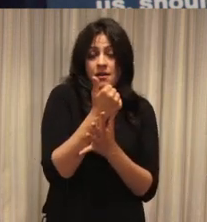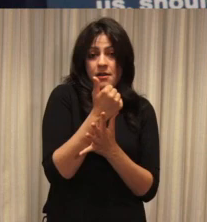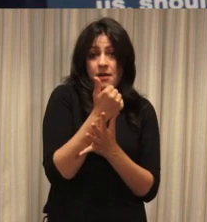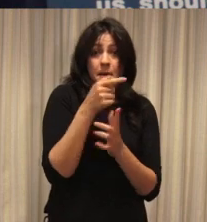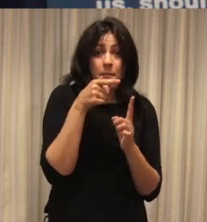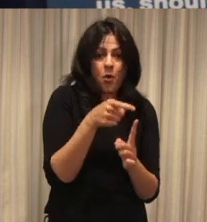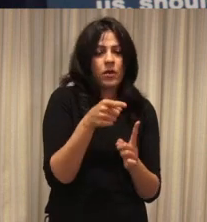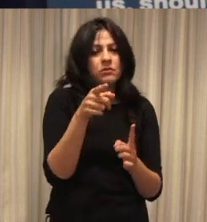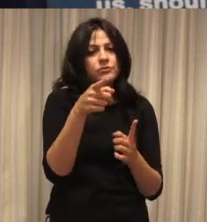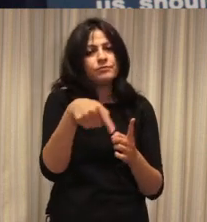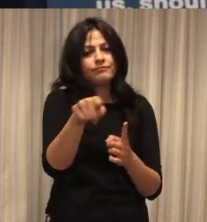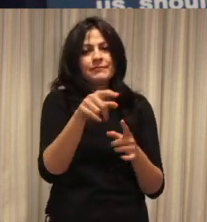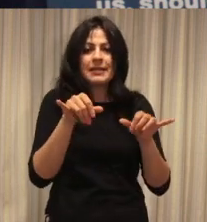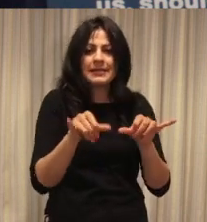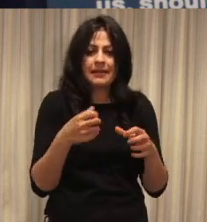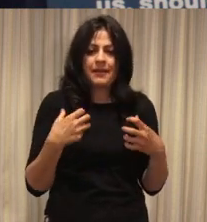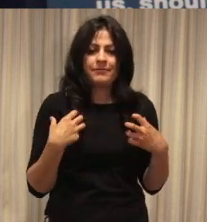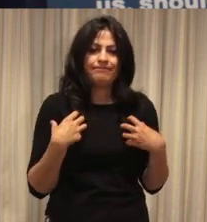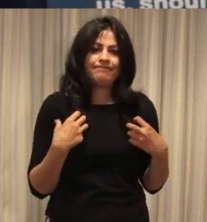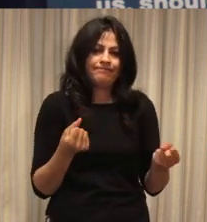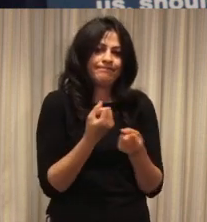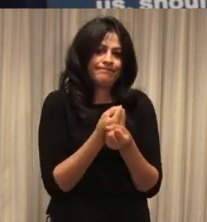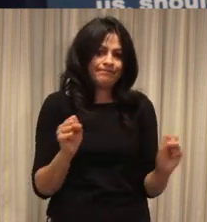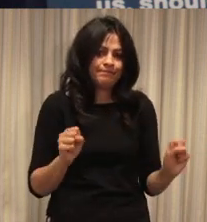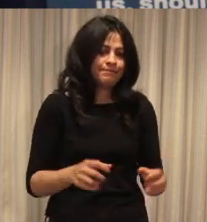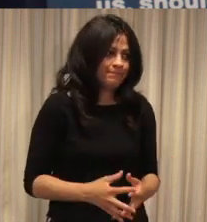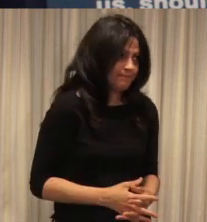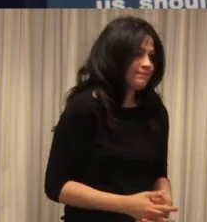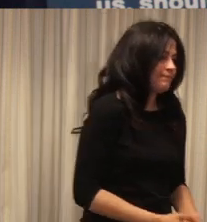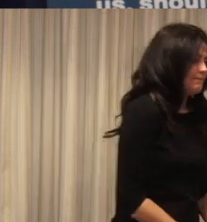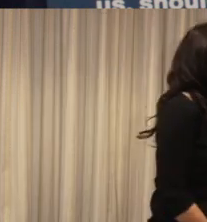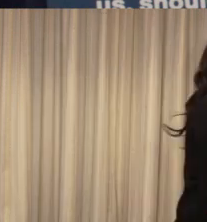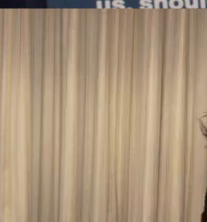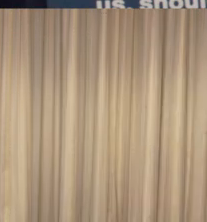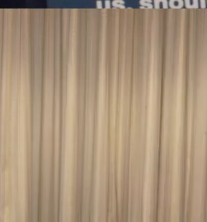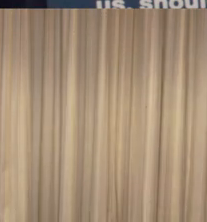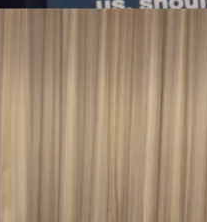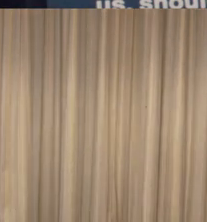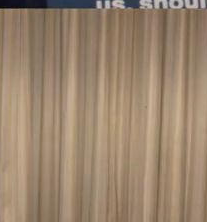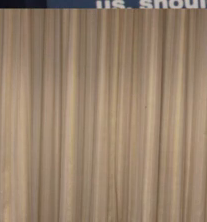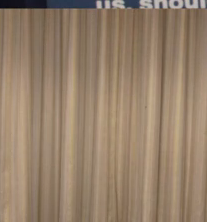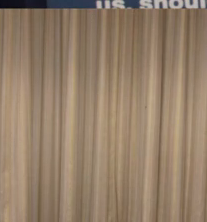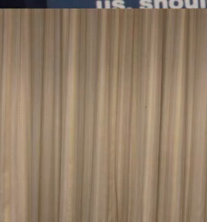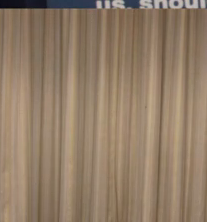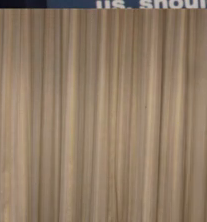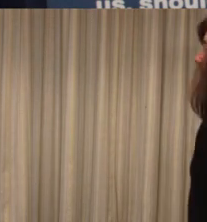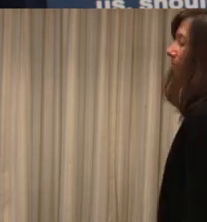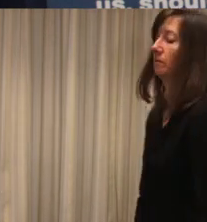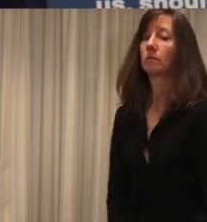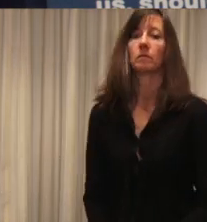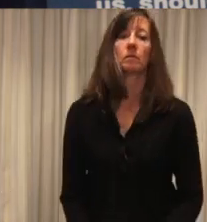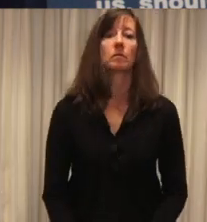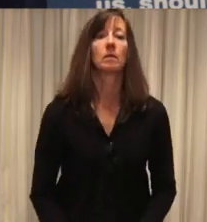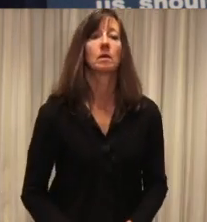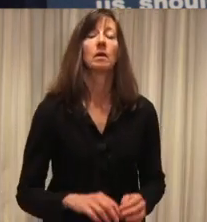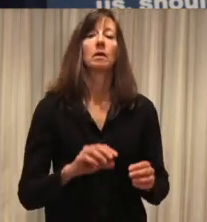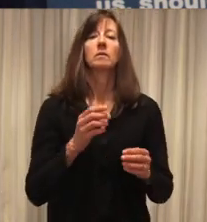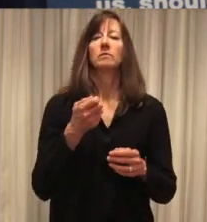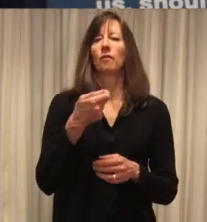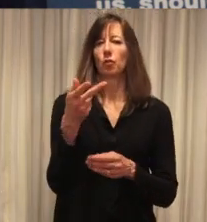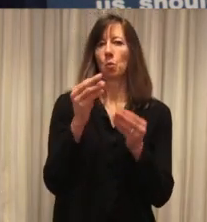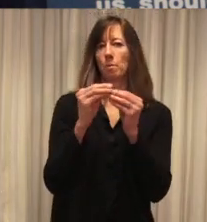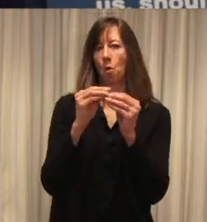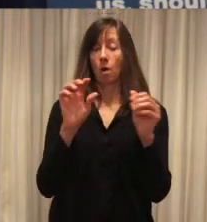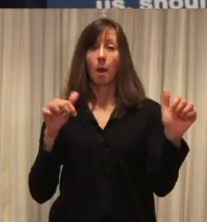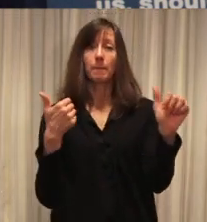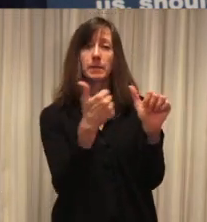safe and healthy. A few other updates on other parts of our